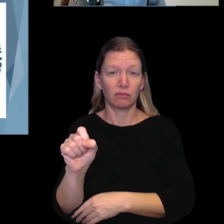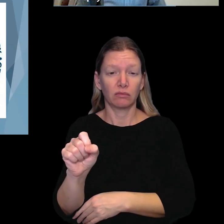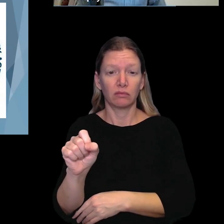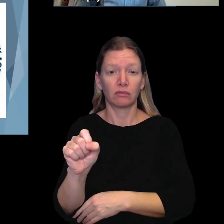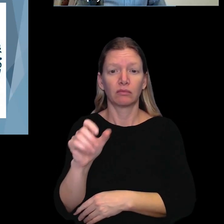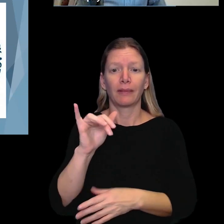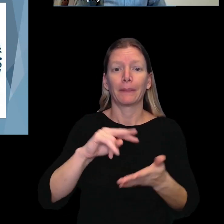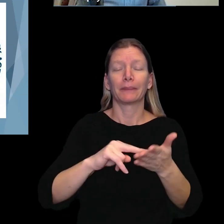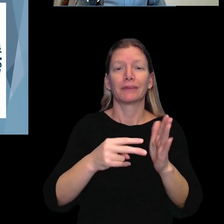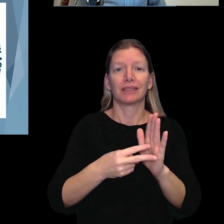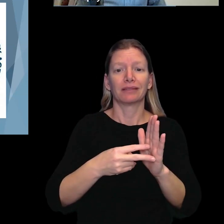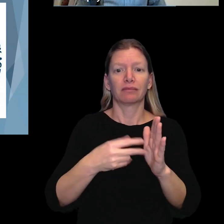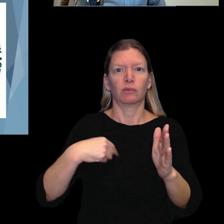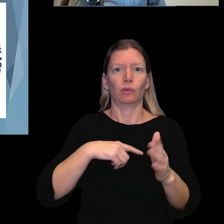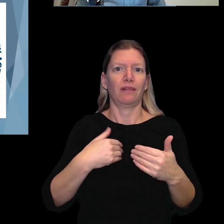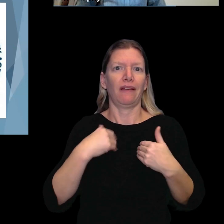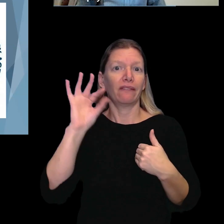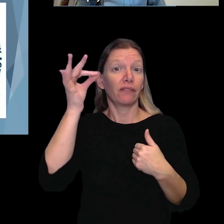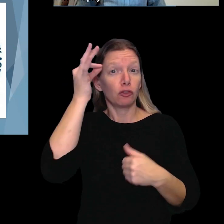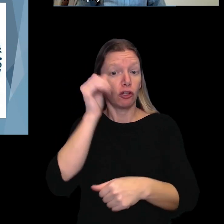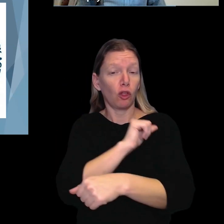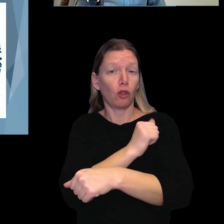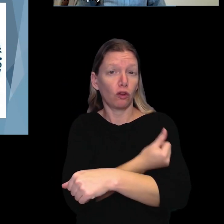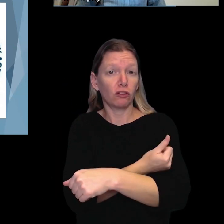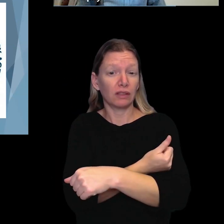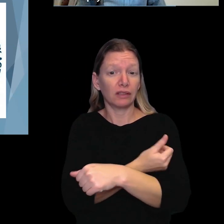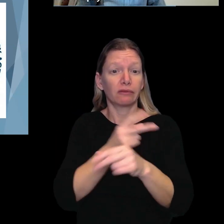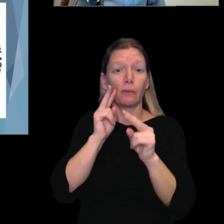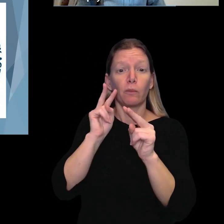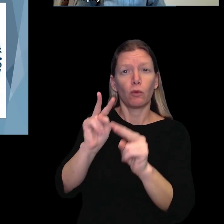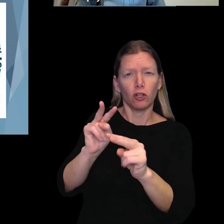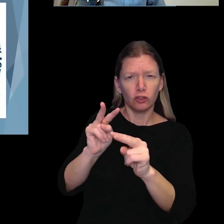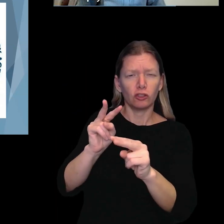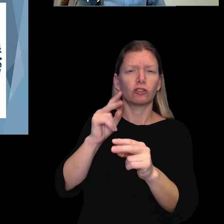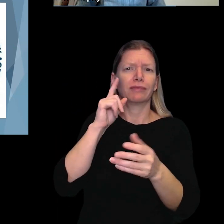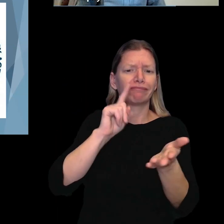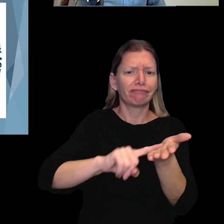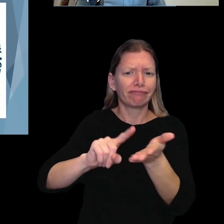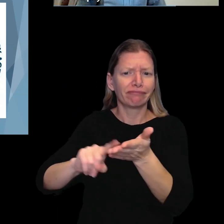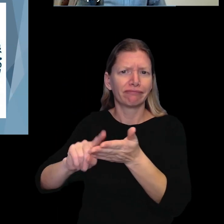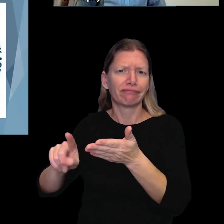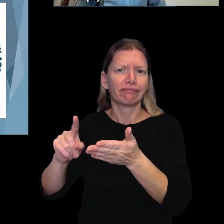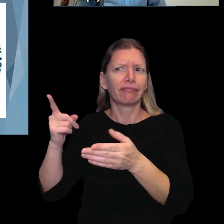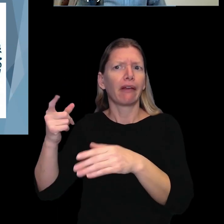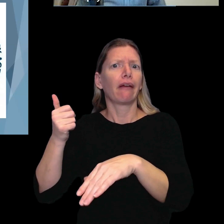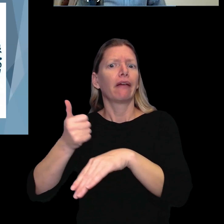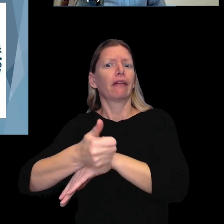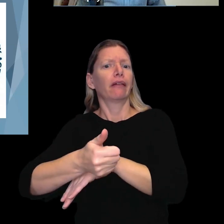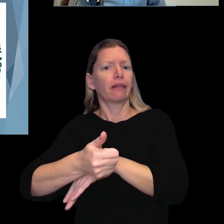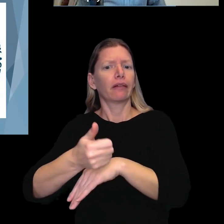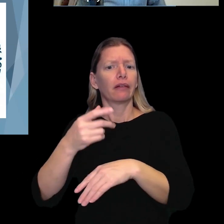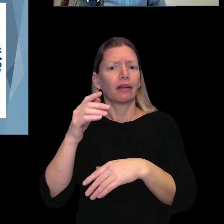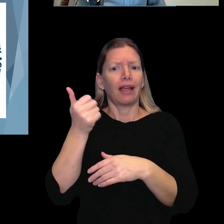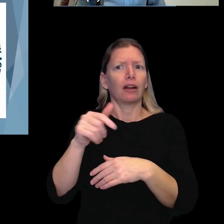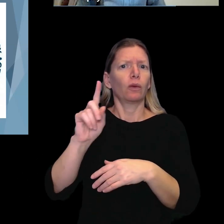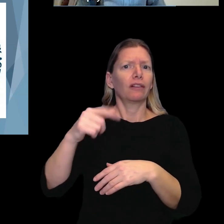Massachusetts. And that means that we have federal authority to monitor and investigate alleged abuse and